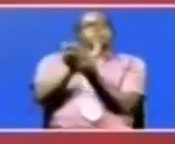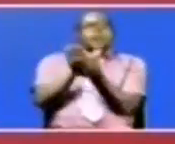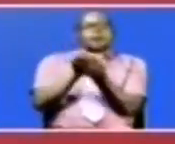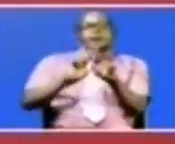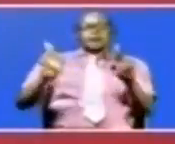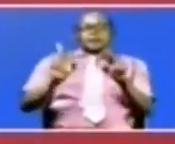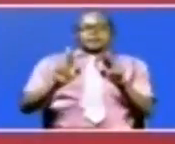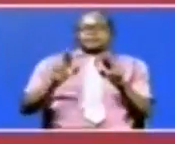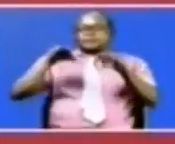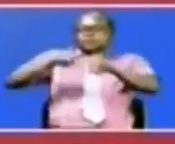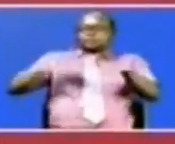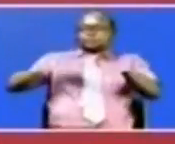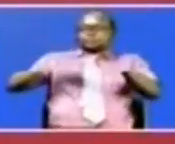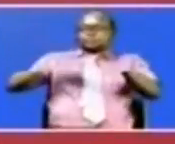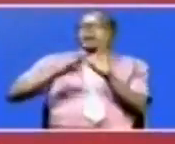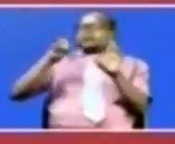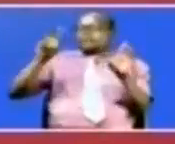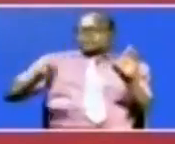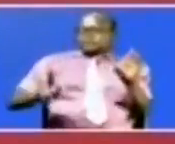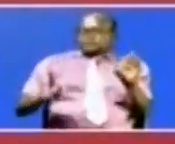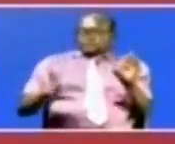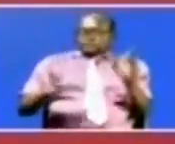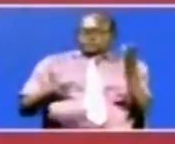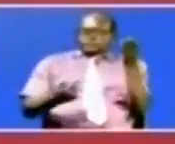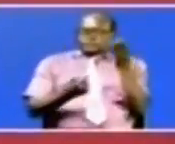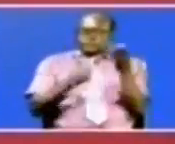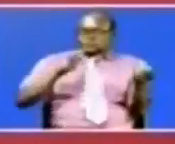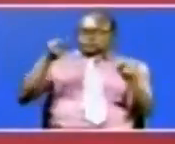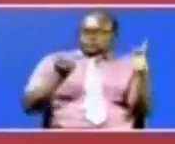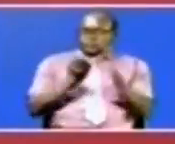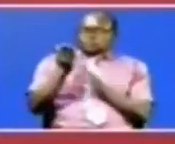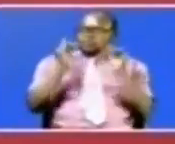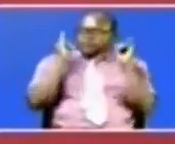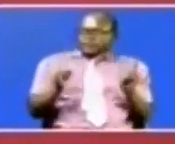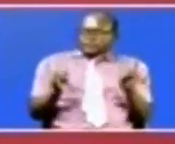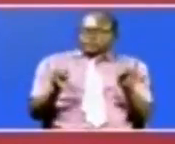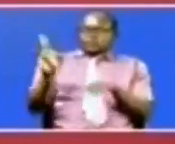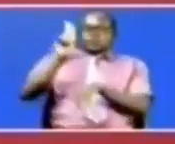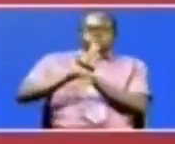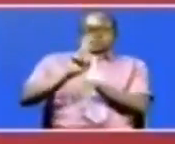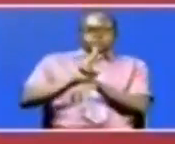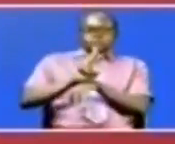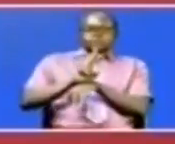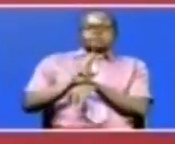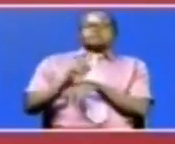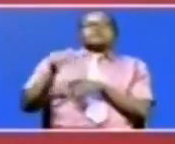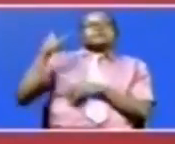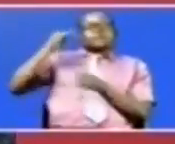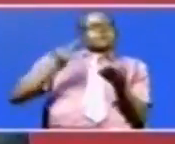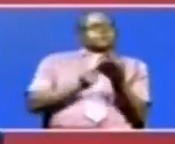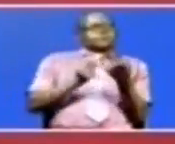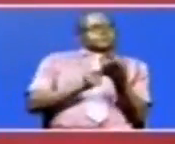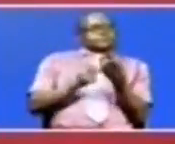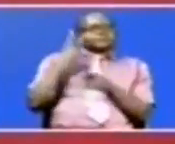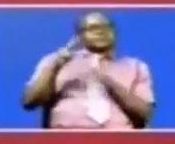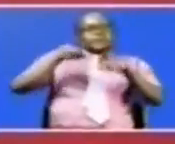itself to take advantage of the digital revolution in the sector through its new subsidiary, FinServe. KTN's Julio Ino now